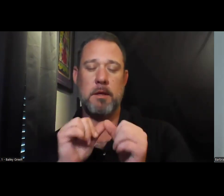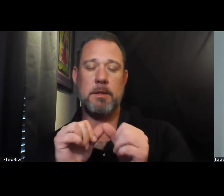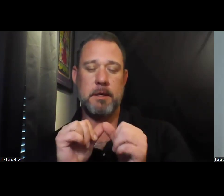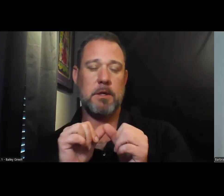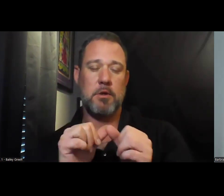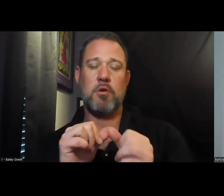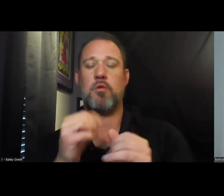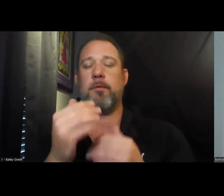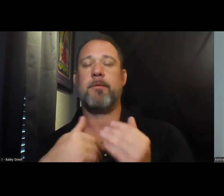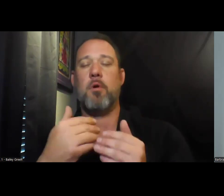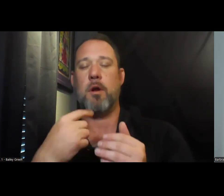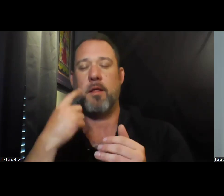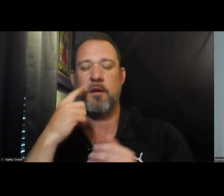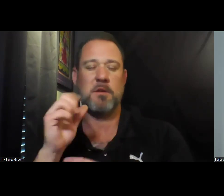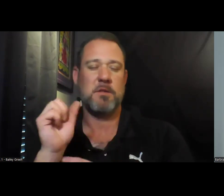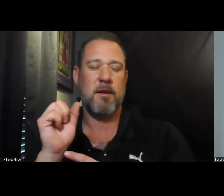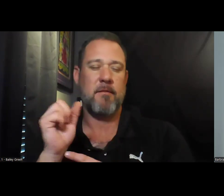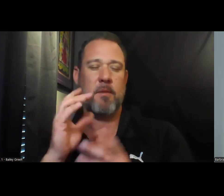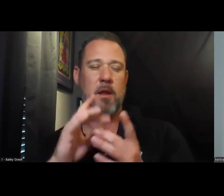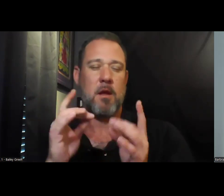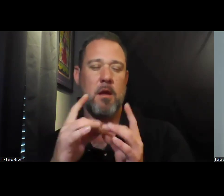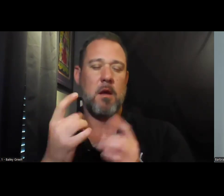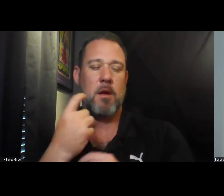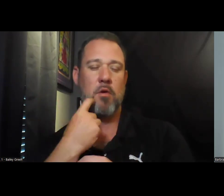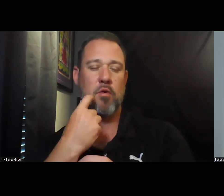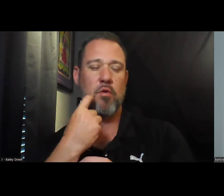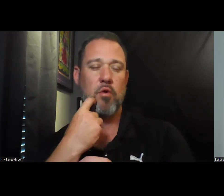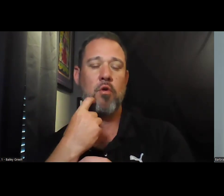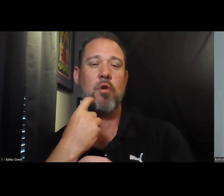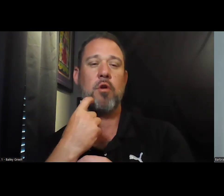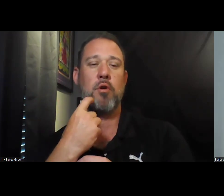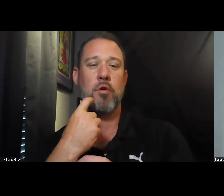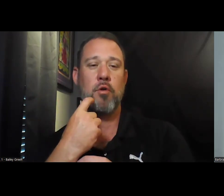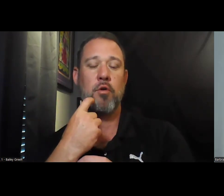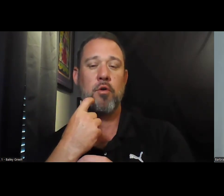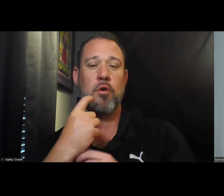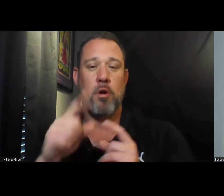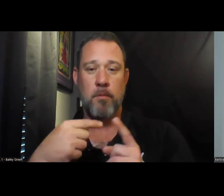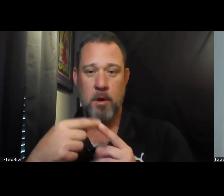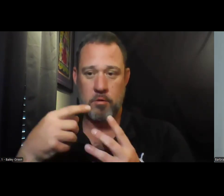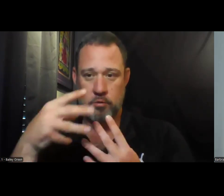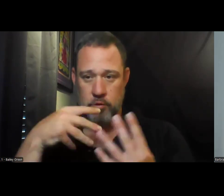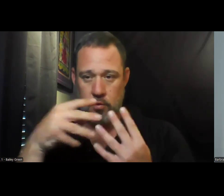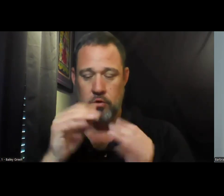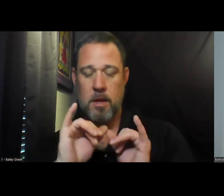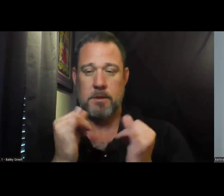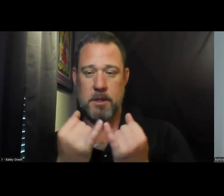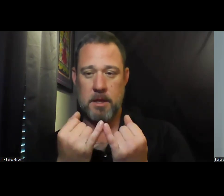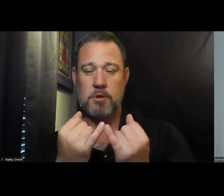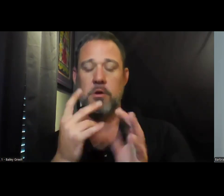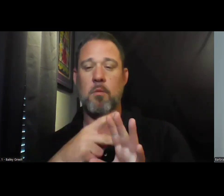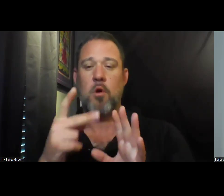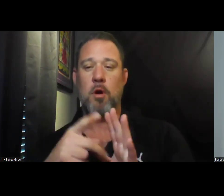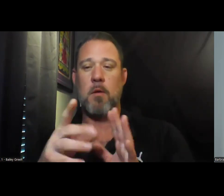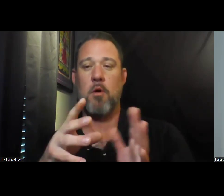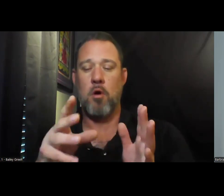going forward. I think Stephanie made a comment earlier in our conversation about social isolation, about a program that her